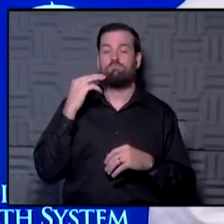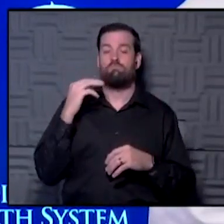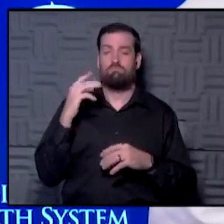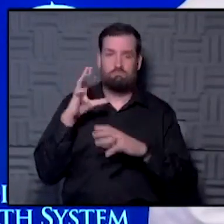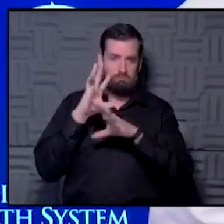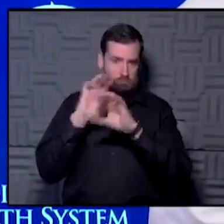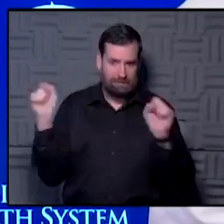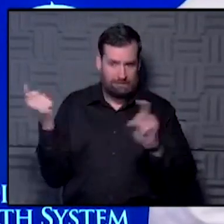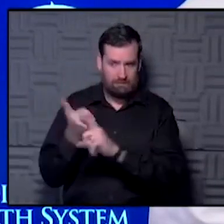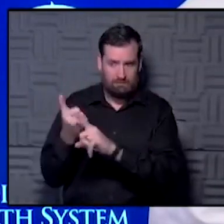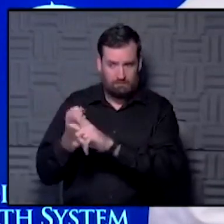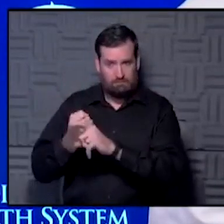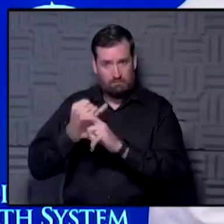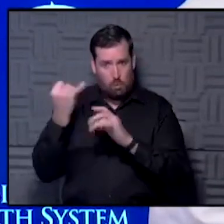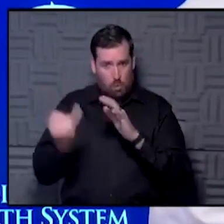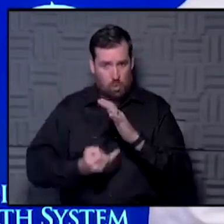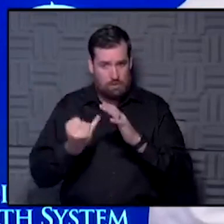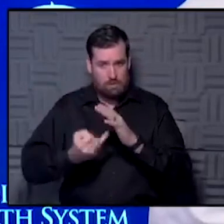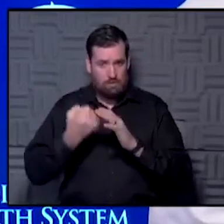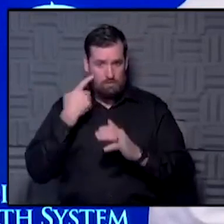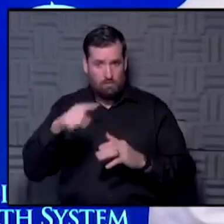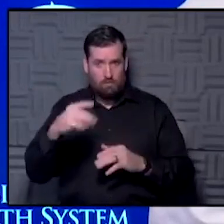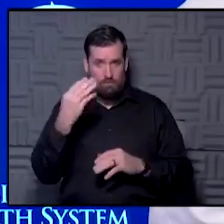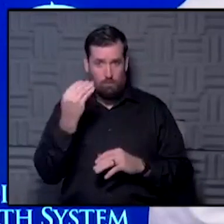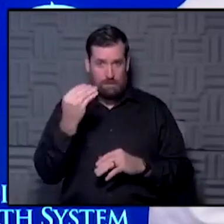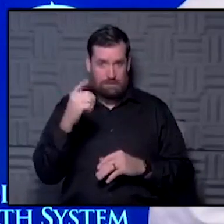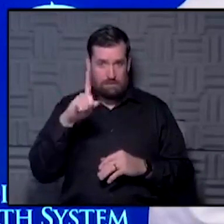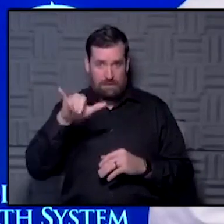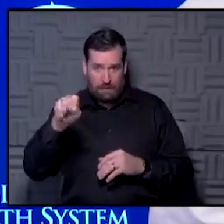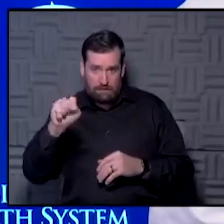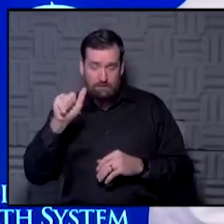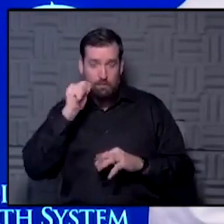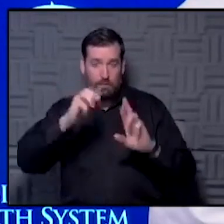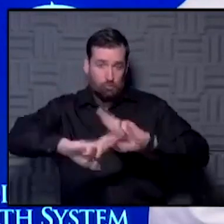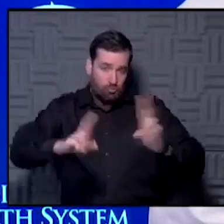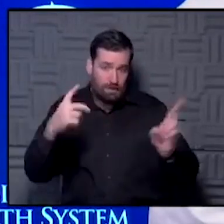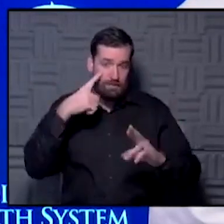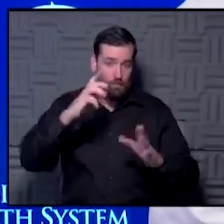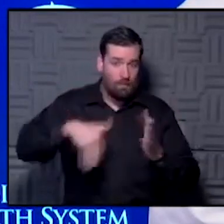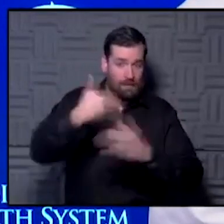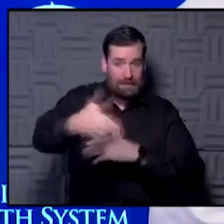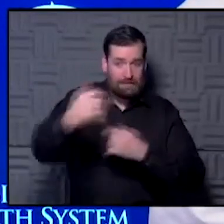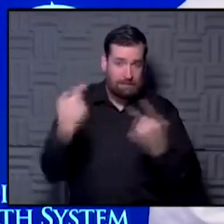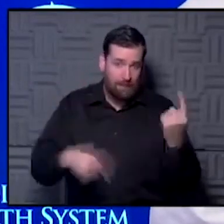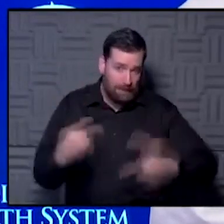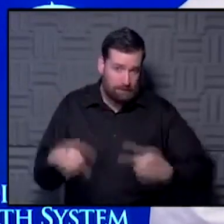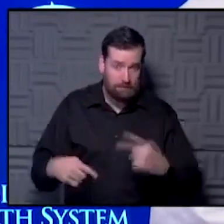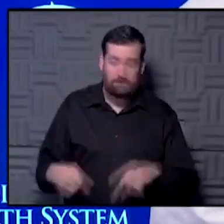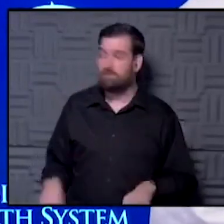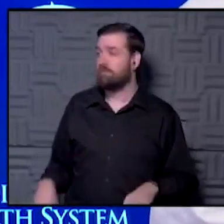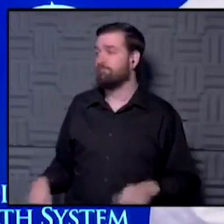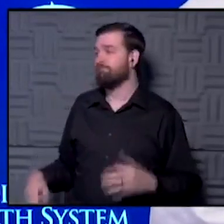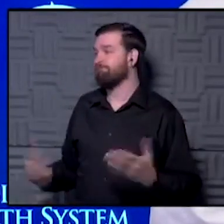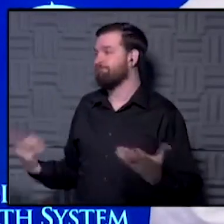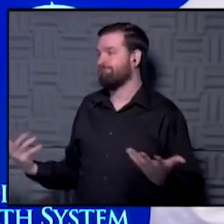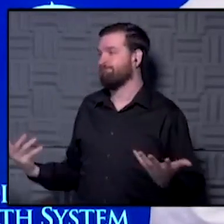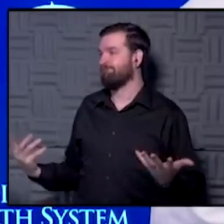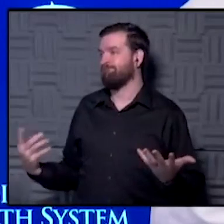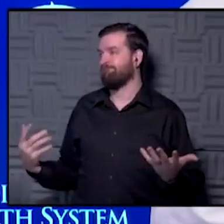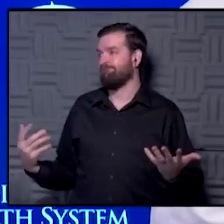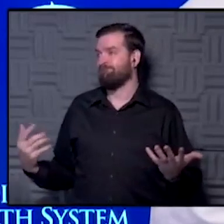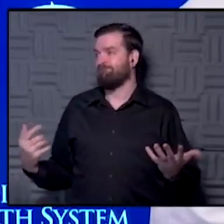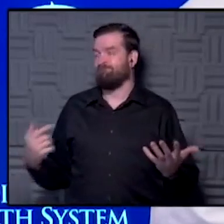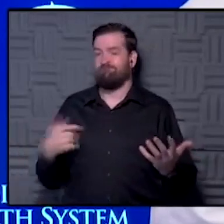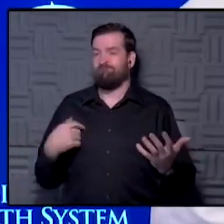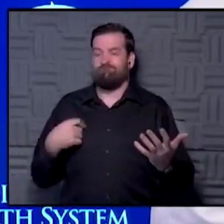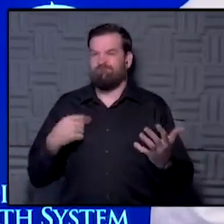is quarantined for the next 14 days and he feels better, would he be ready to go for the next debate? Yeah, I think that's us speculating. We're way out